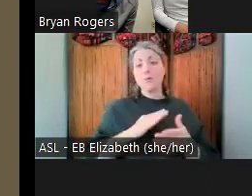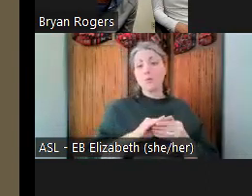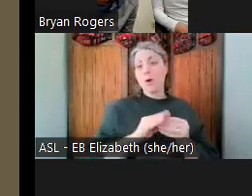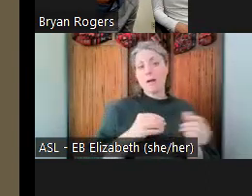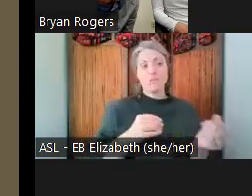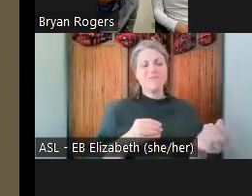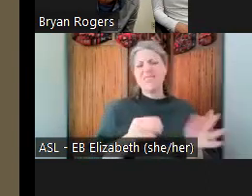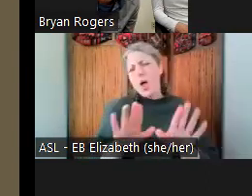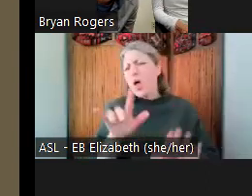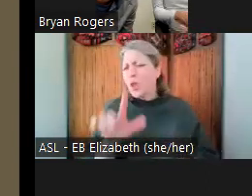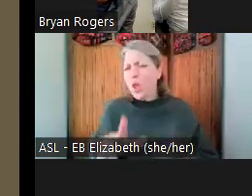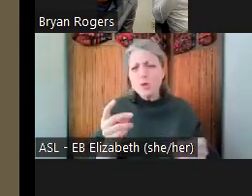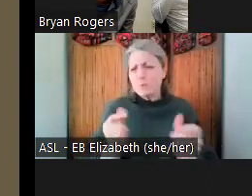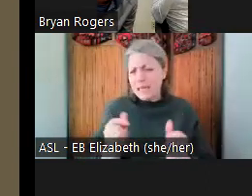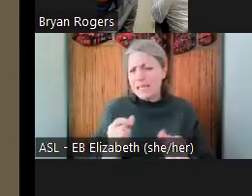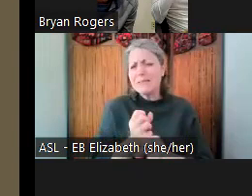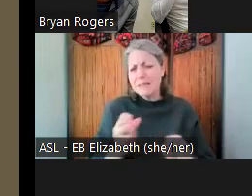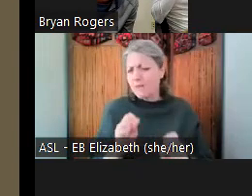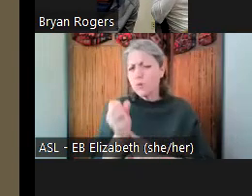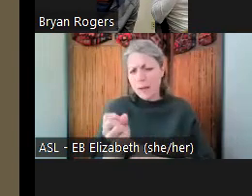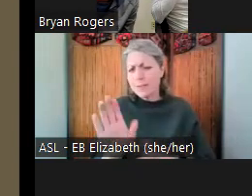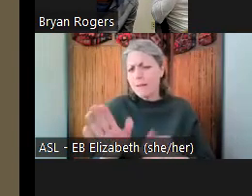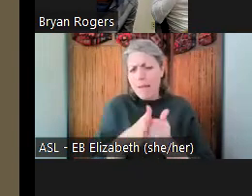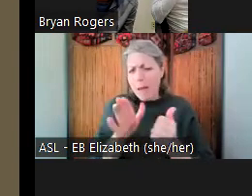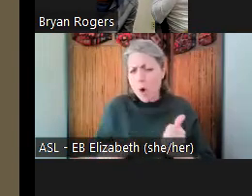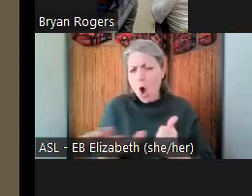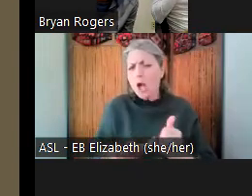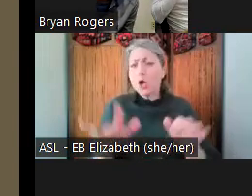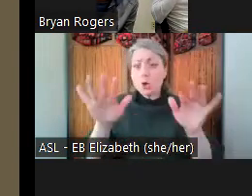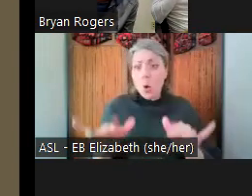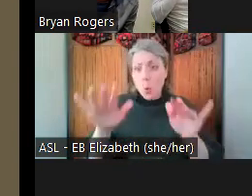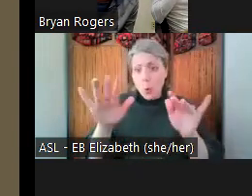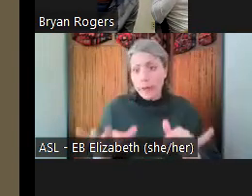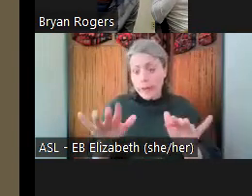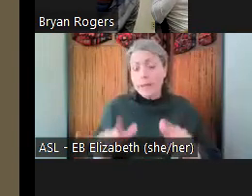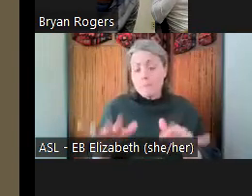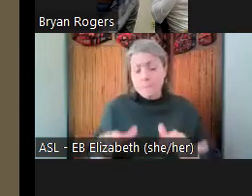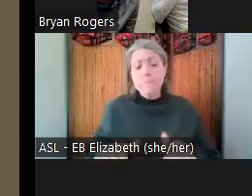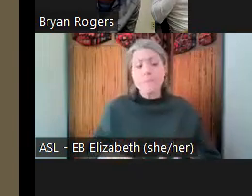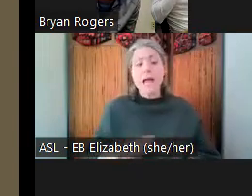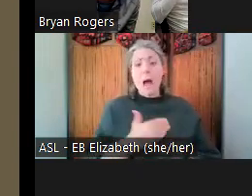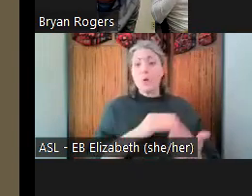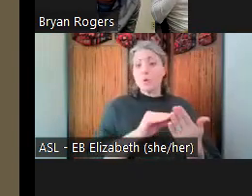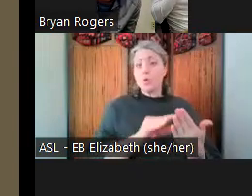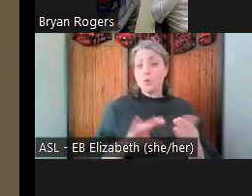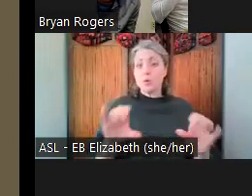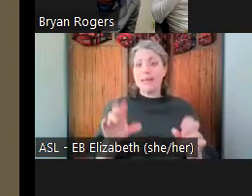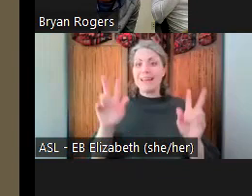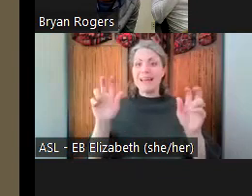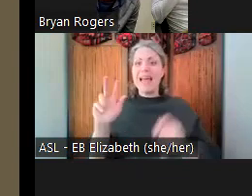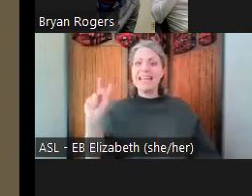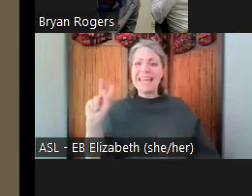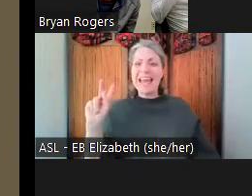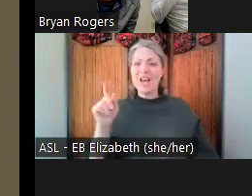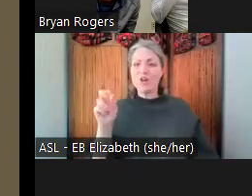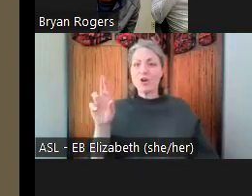was very low speed, very safe situation. We were in a neighborhood and it was very snowy. And our student was doing a K-turn. If you all remember,